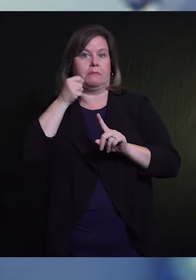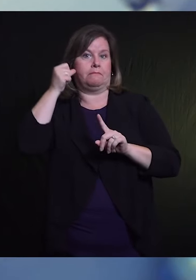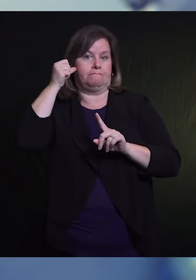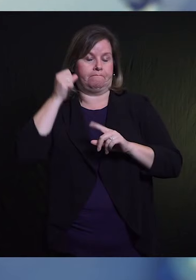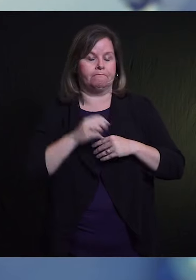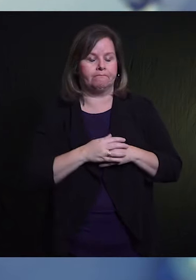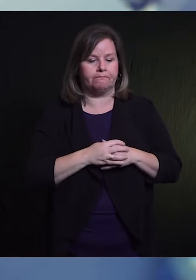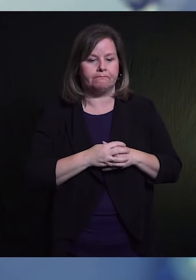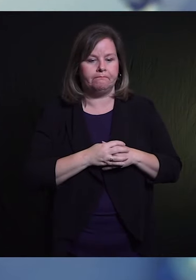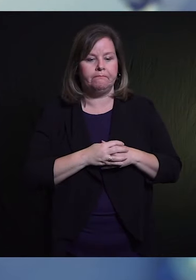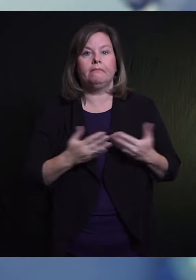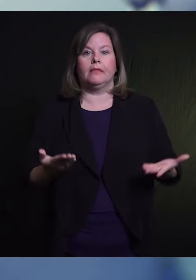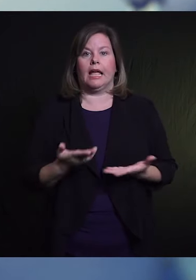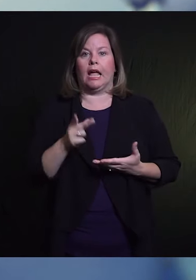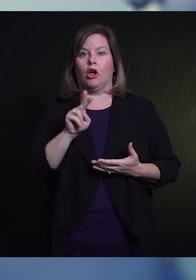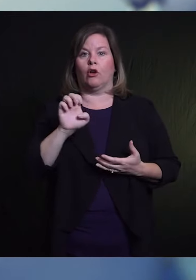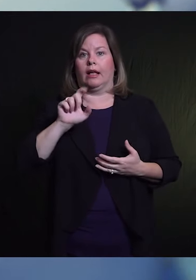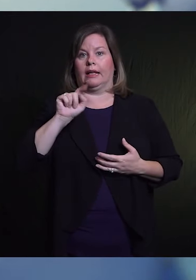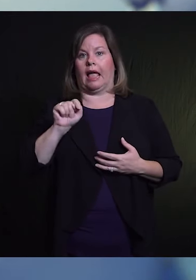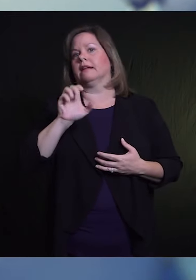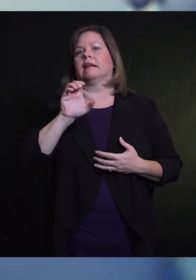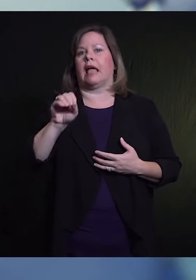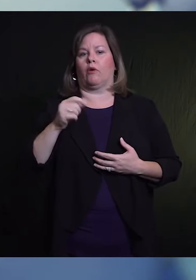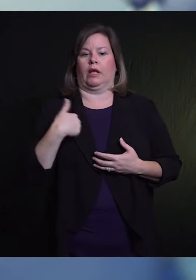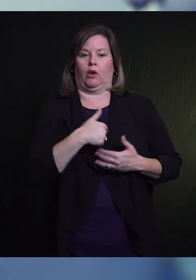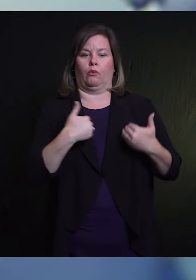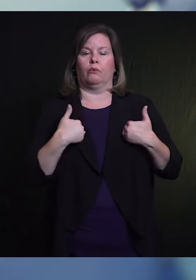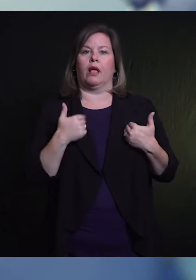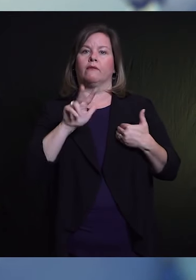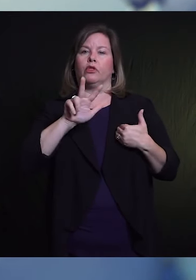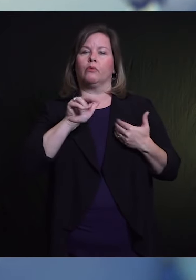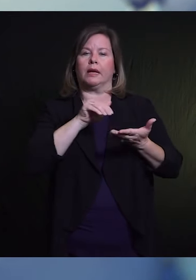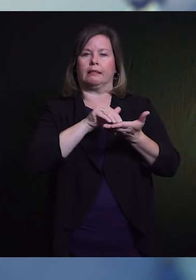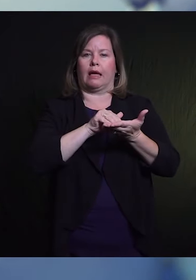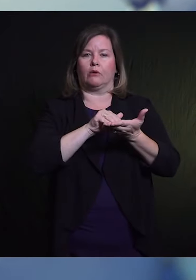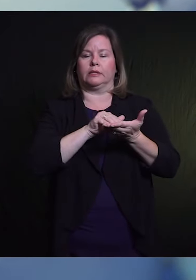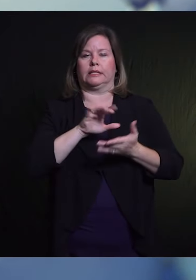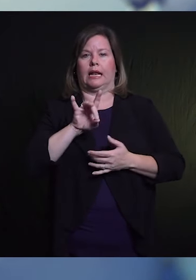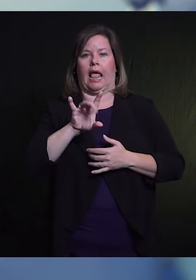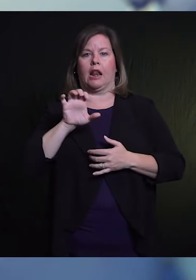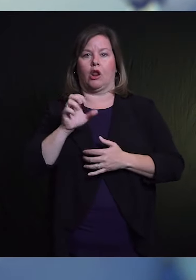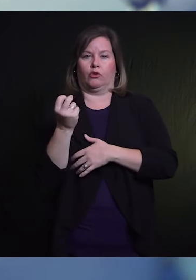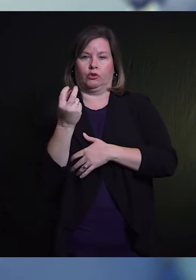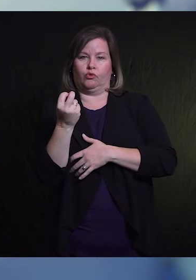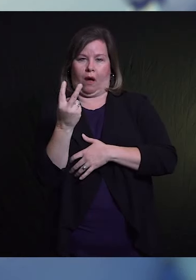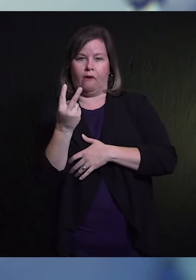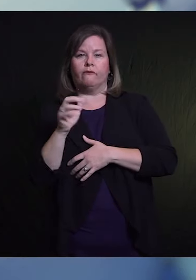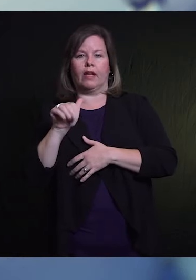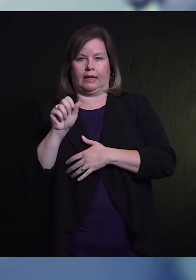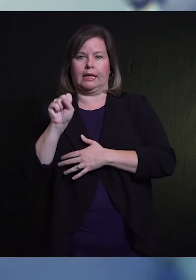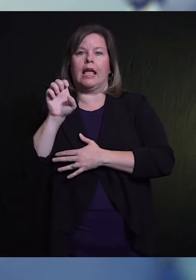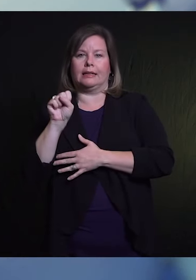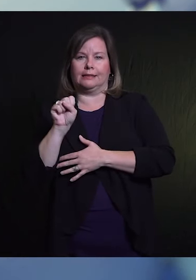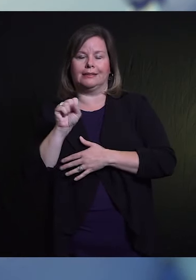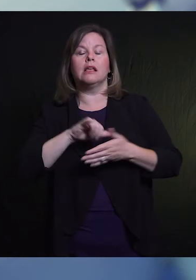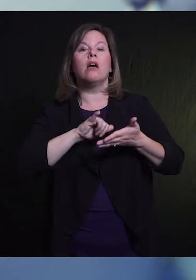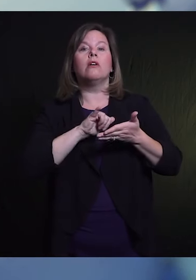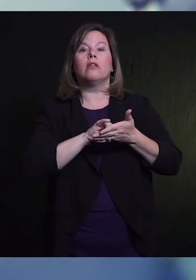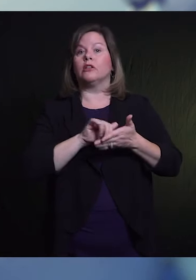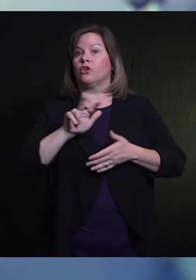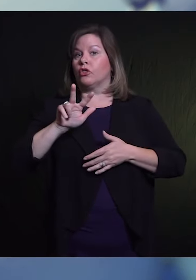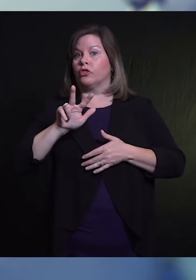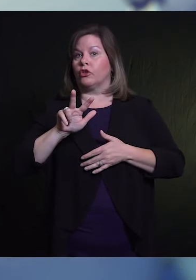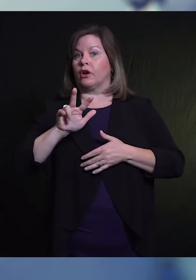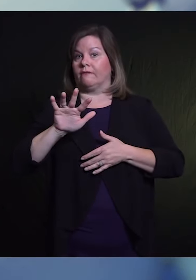number. Here in Kent County, as of this morning, we're at 3,812 diagnosed cases. That's